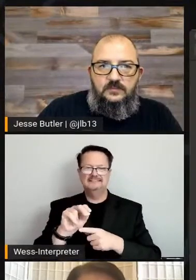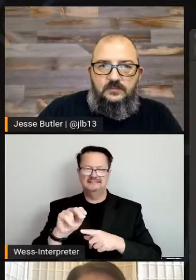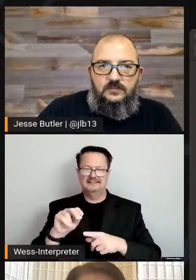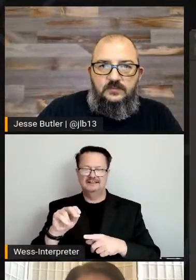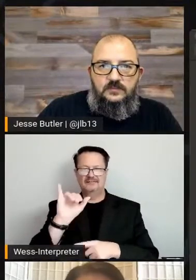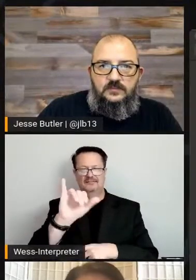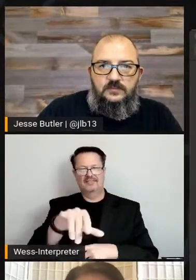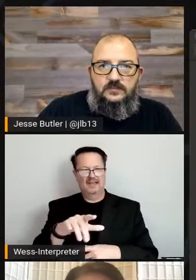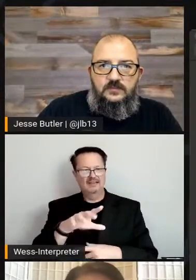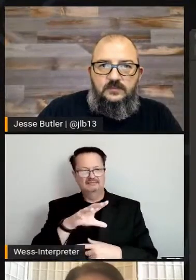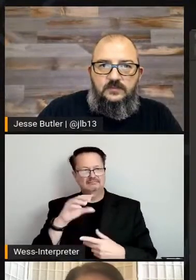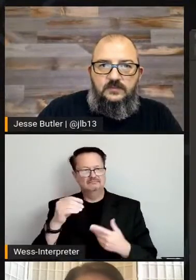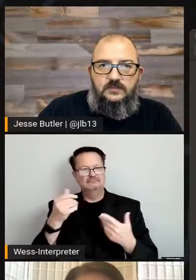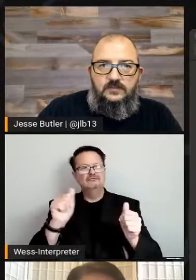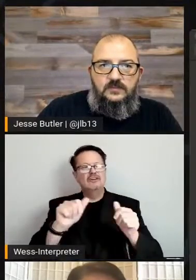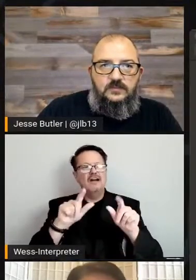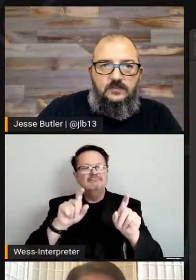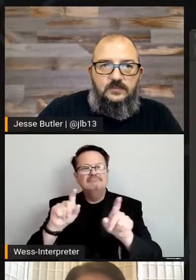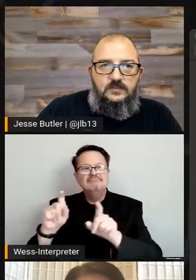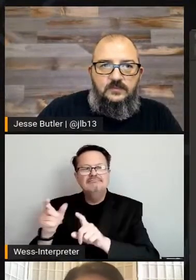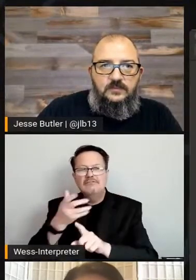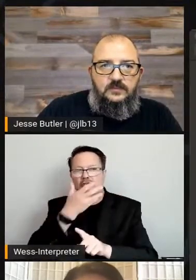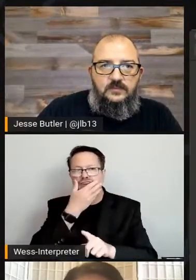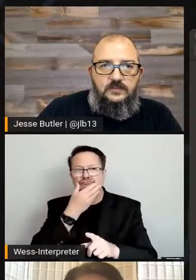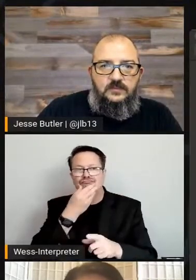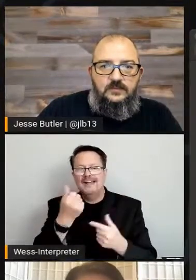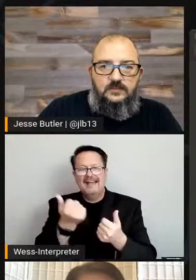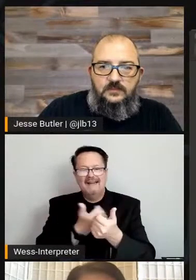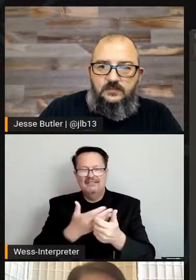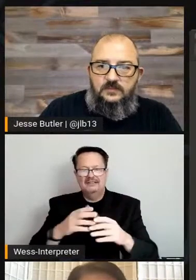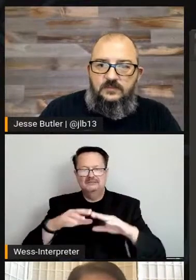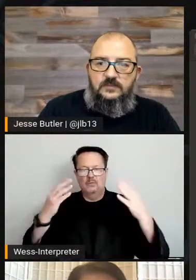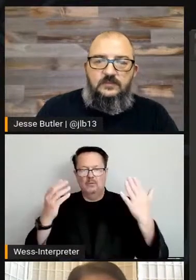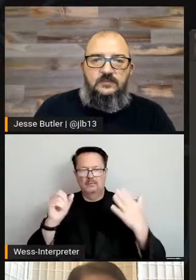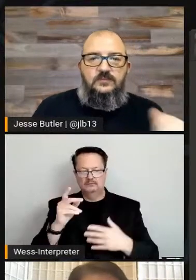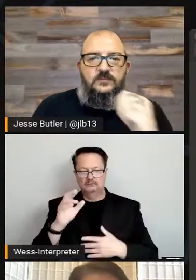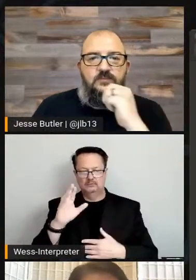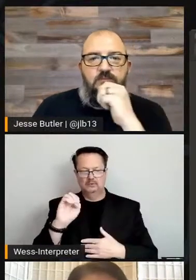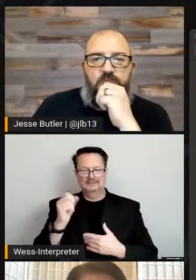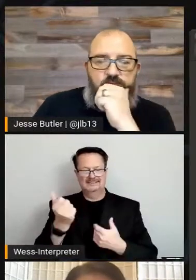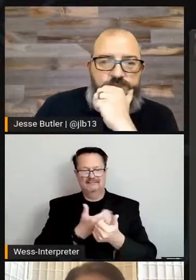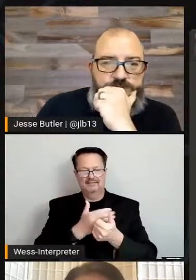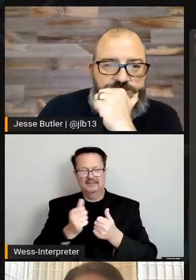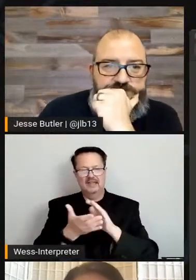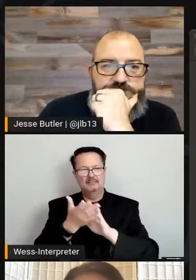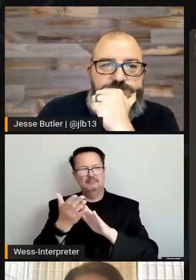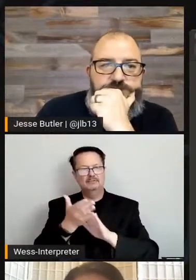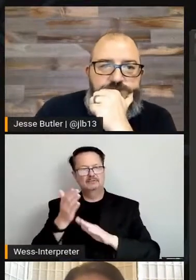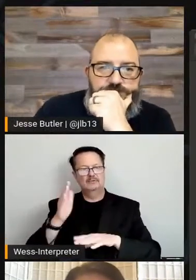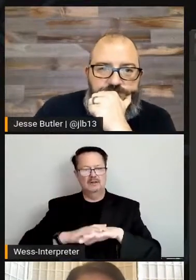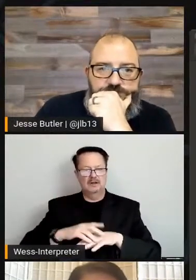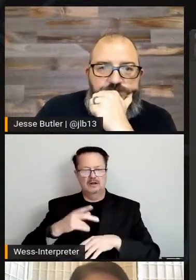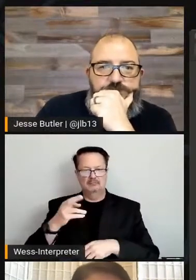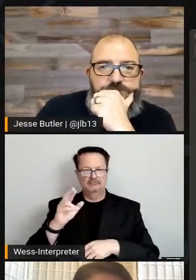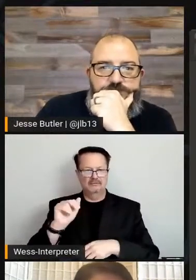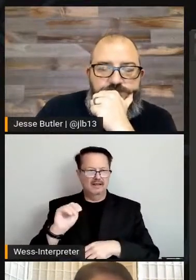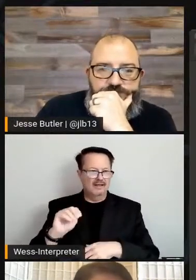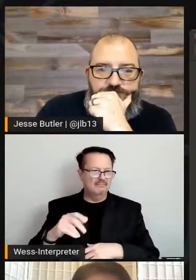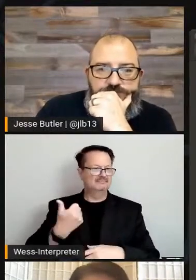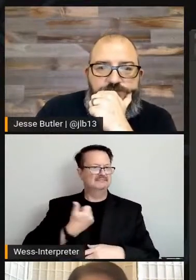it out. Everything is open source. Everything can be run on-prem,